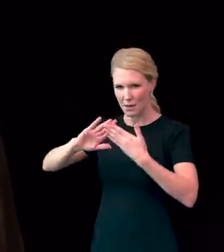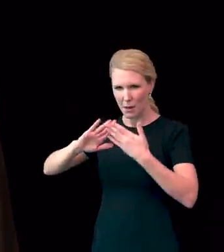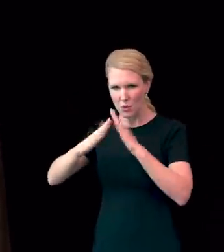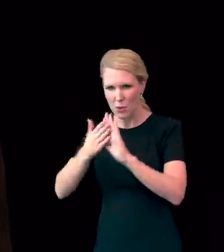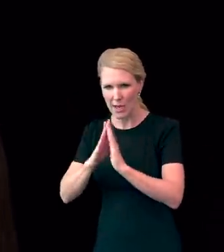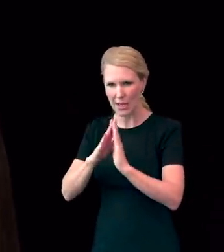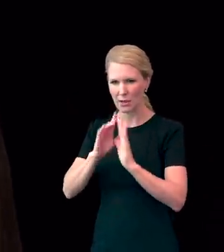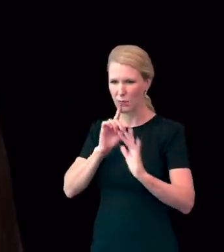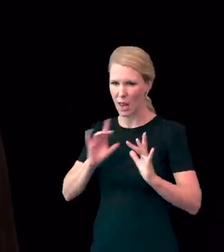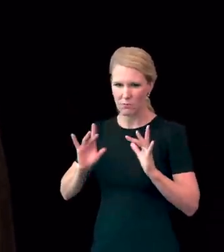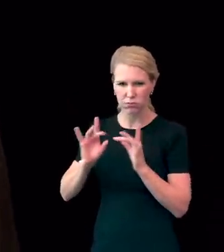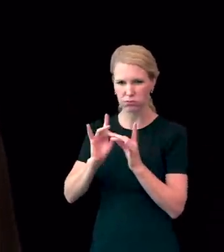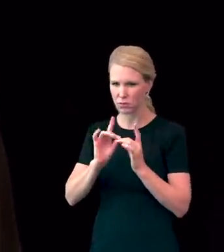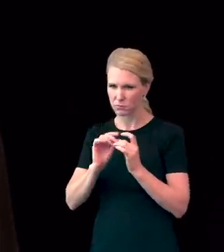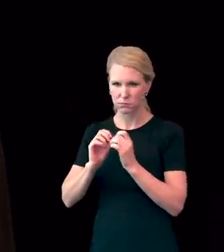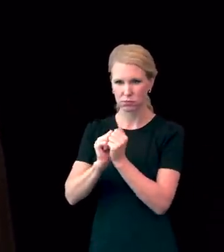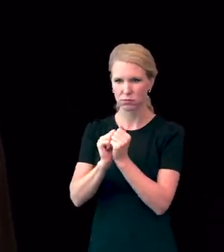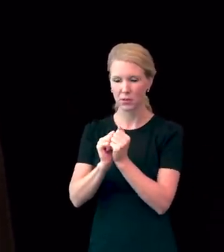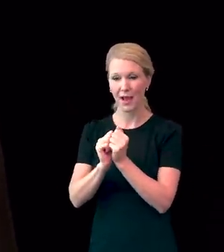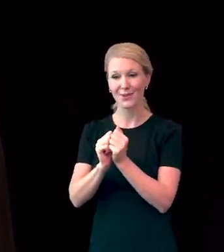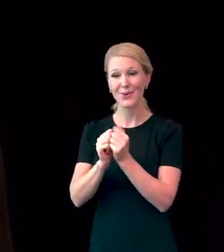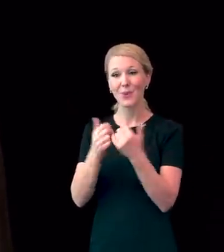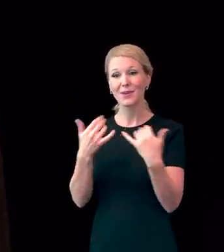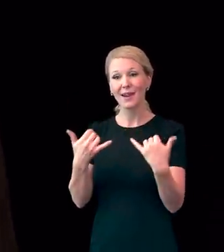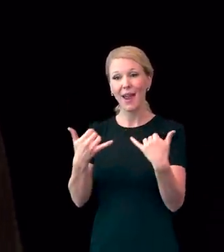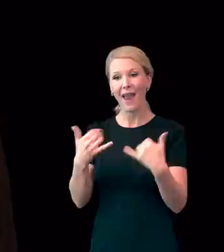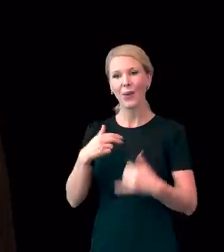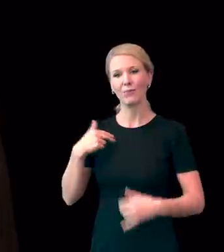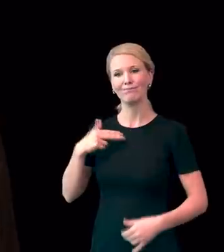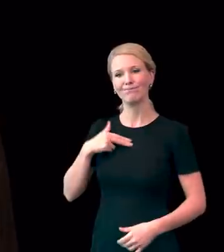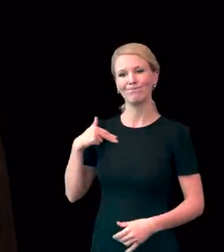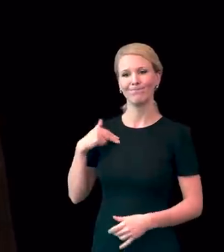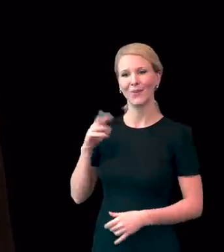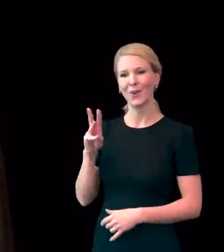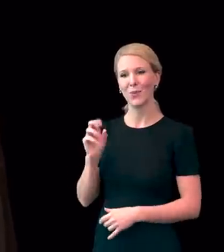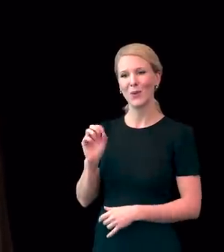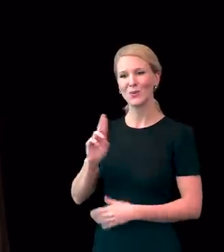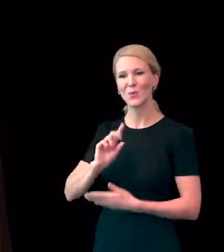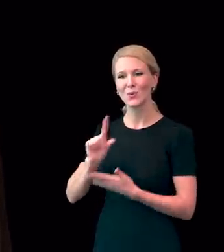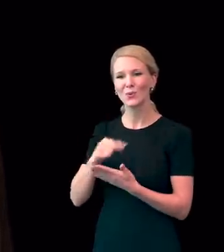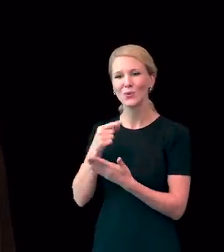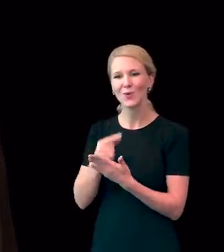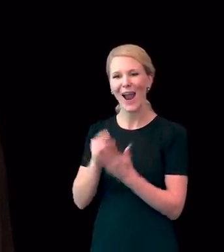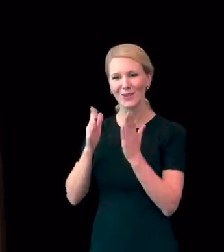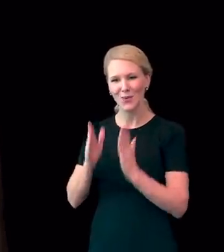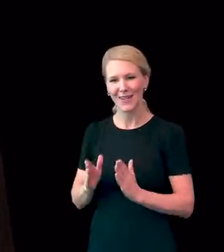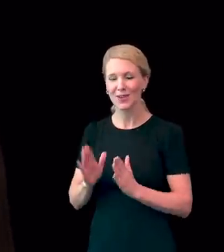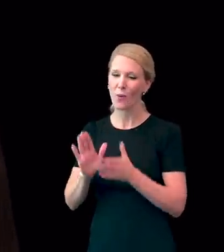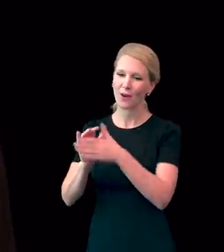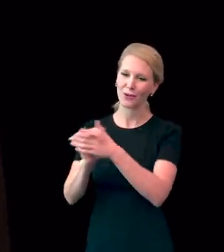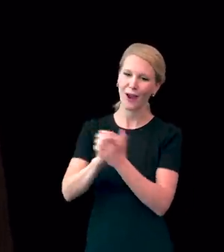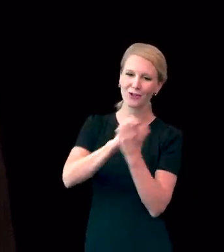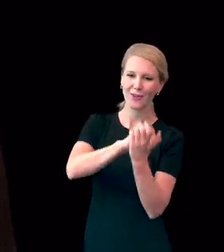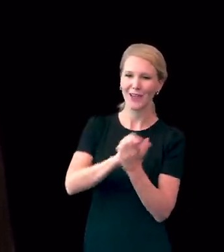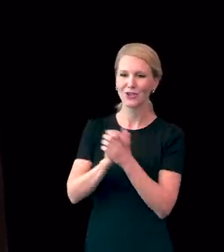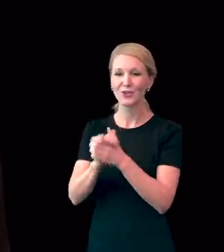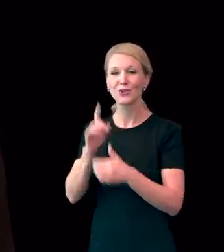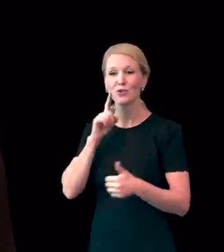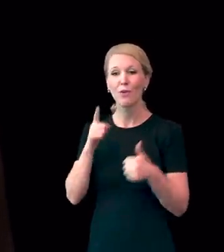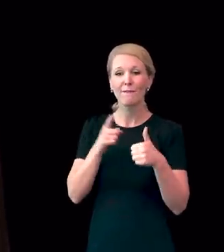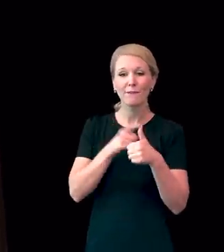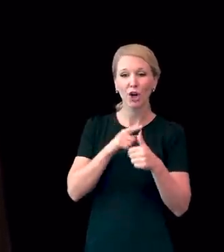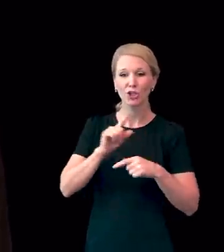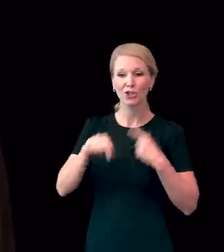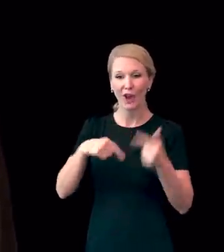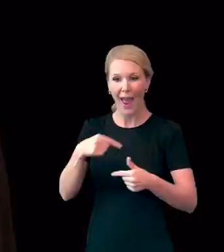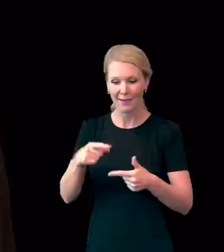goals and causes. And at the end of the day, we are WSU graduates. So congratulations to our first generation students, working